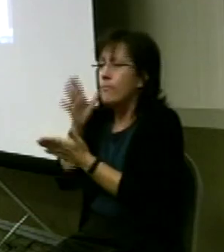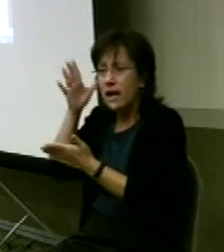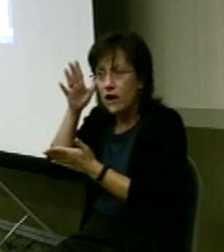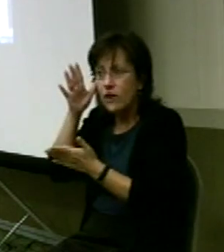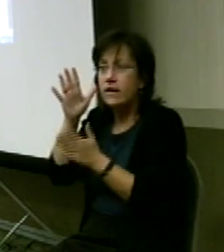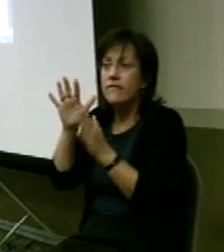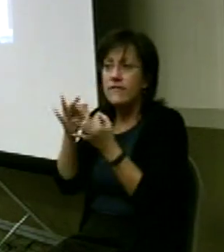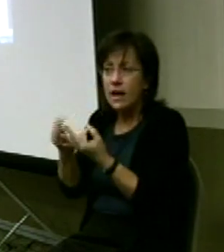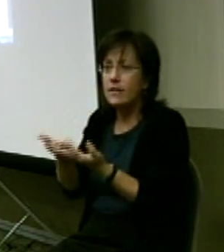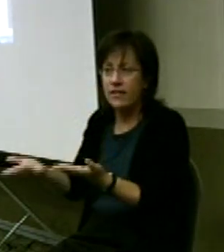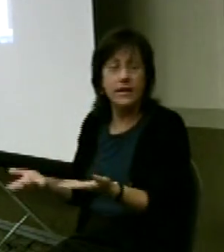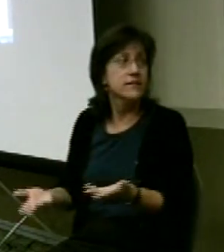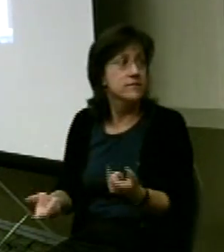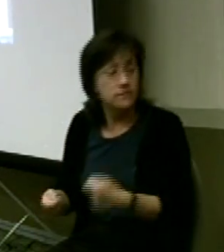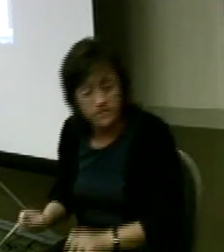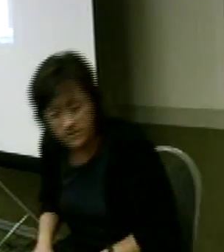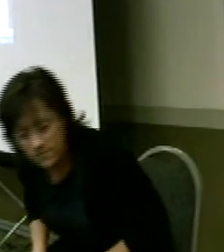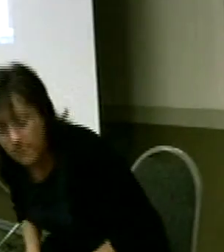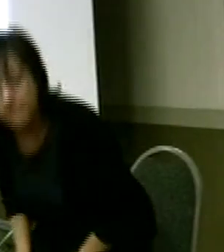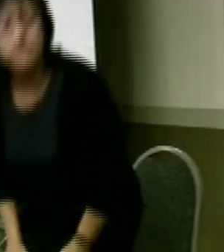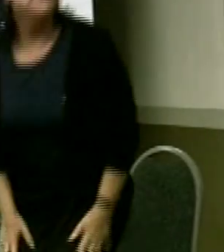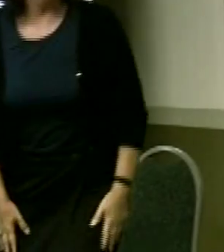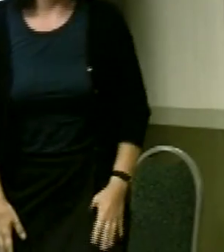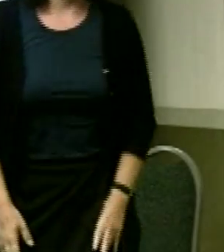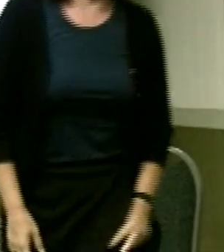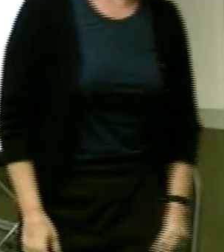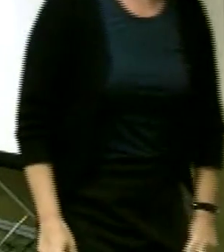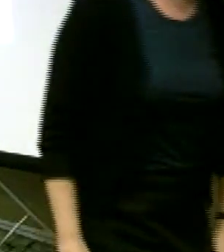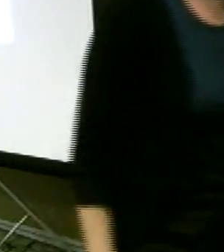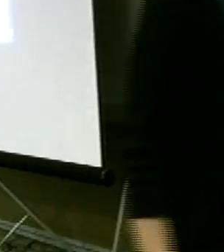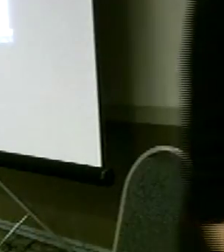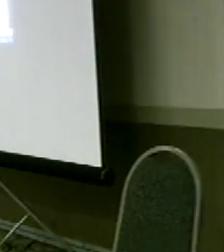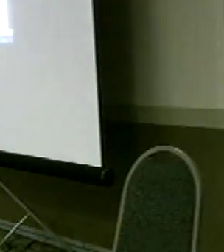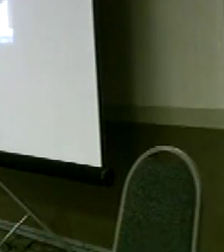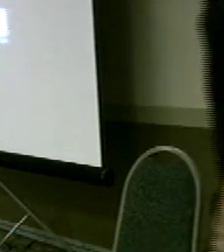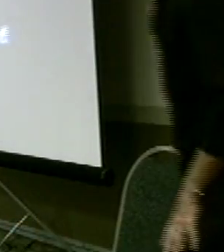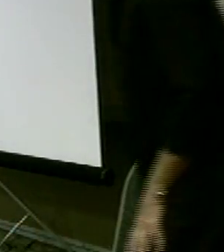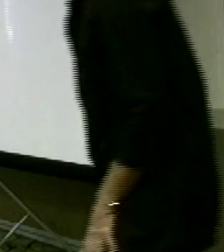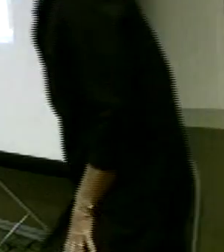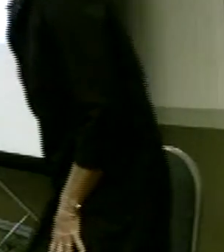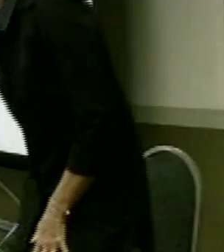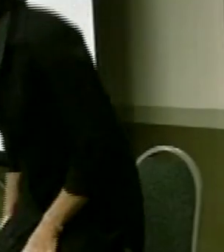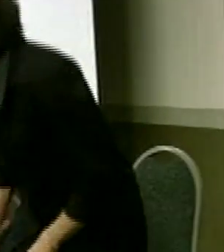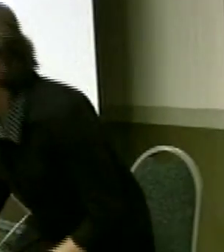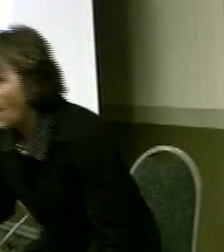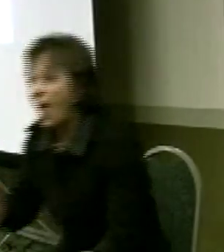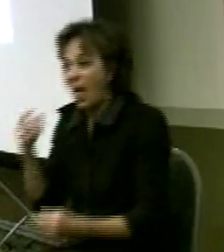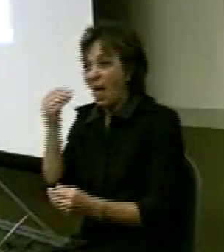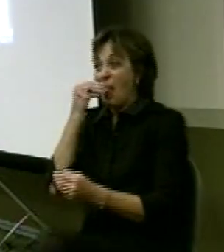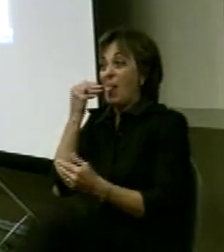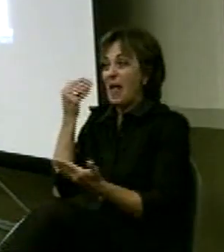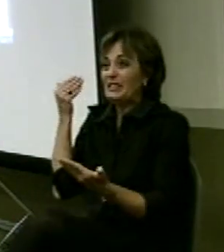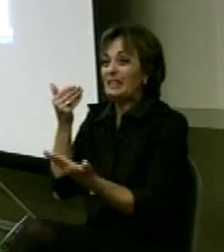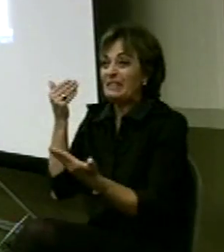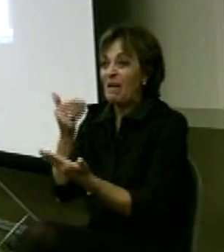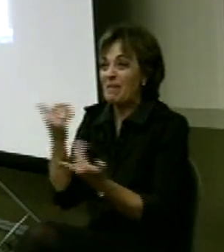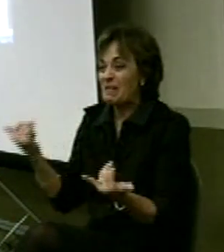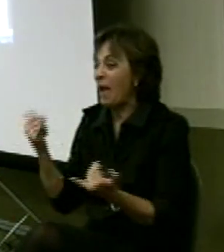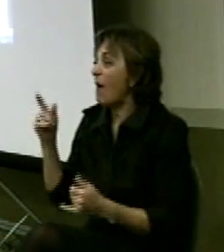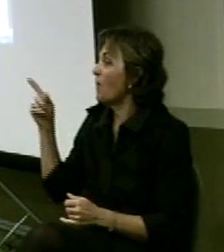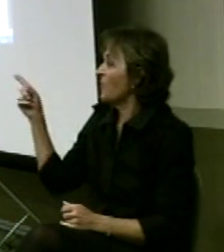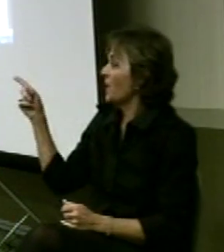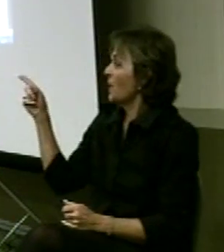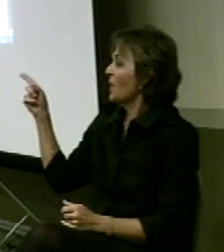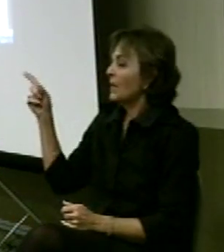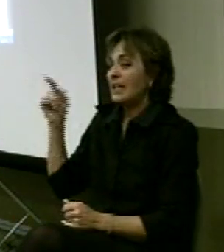school parent more of an issue that we don't really have time for because we're like coming up on lunch really fast. Yeah. The only thing I was going to